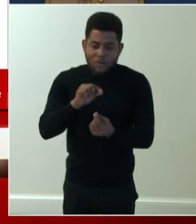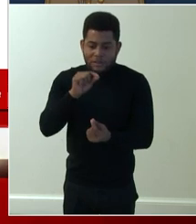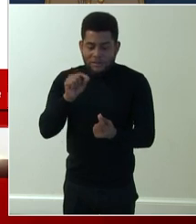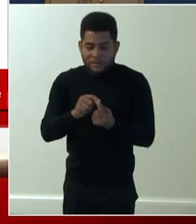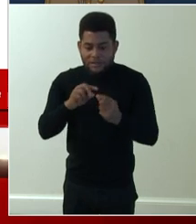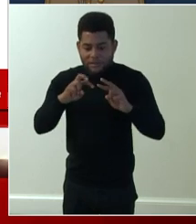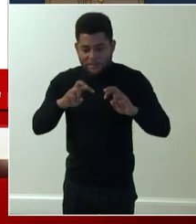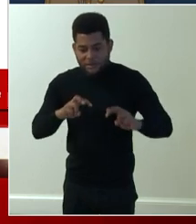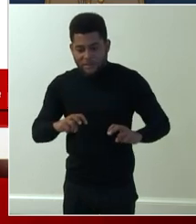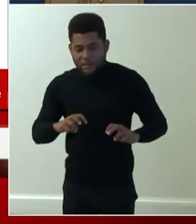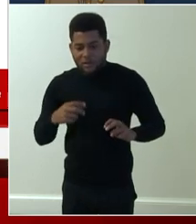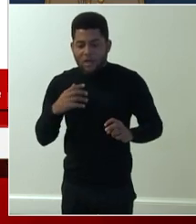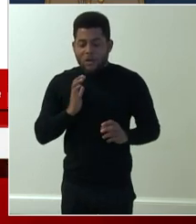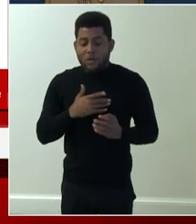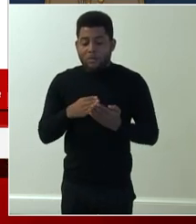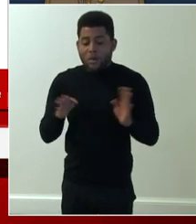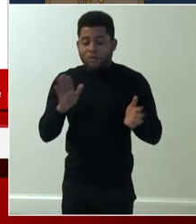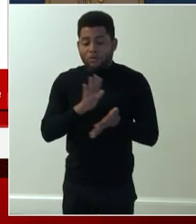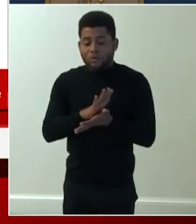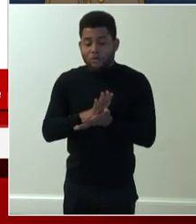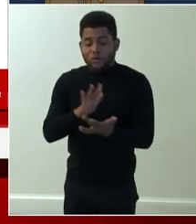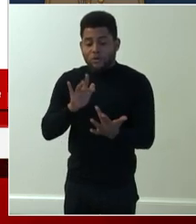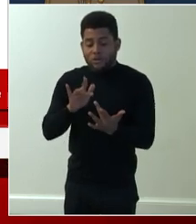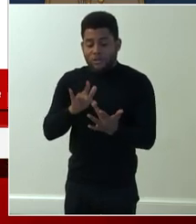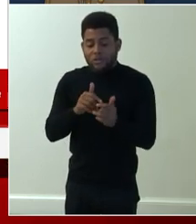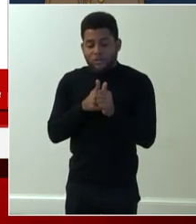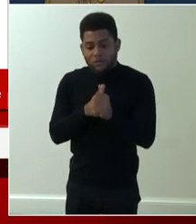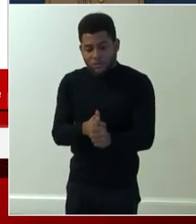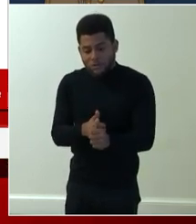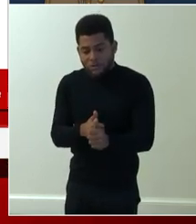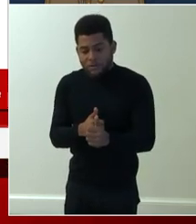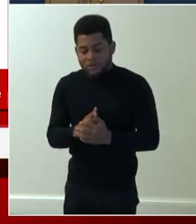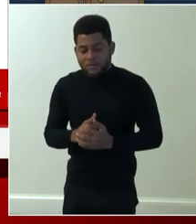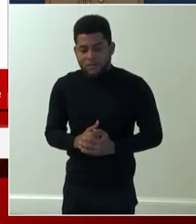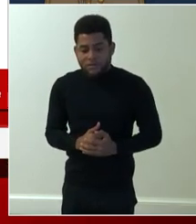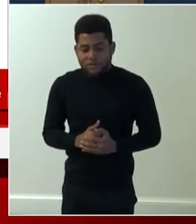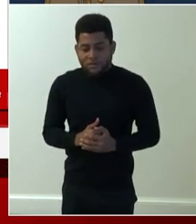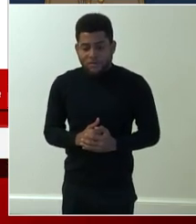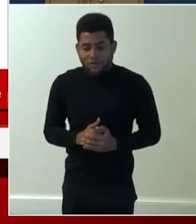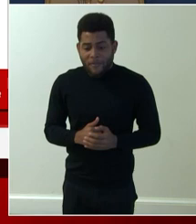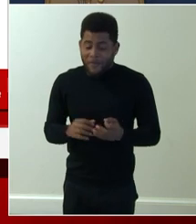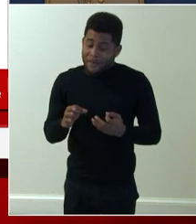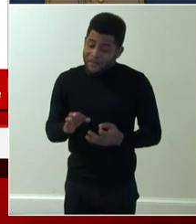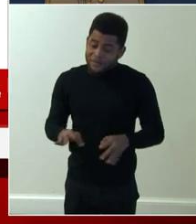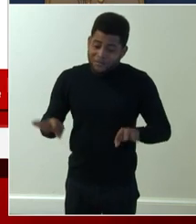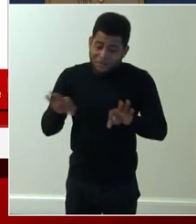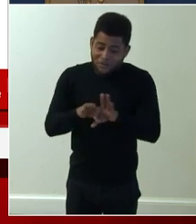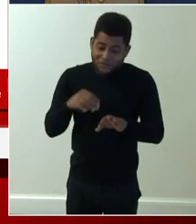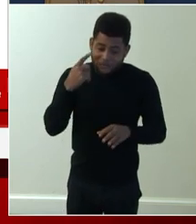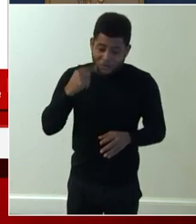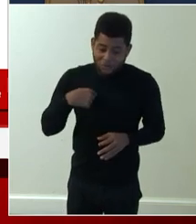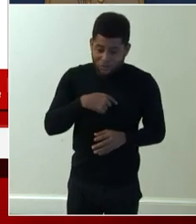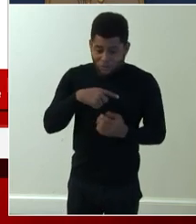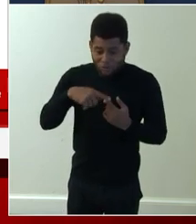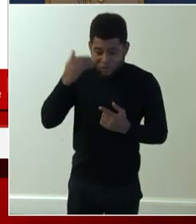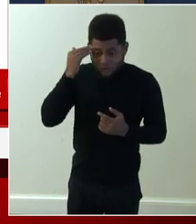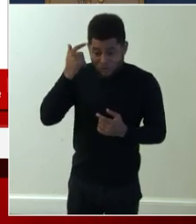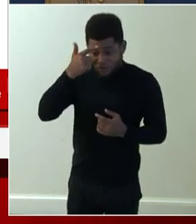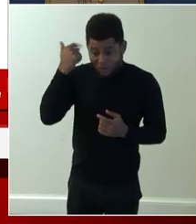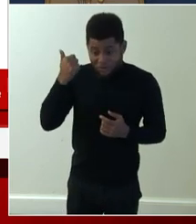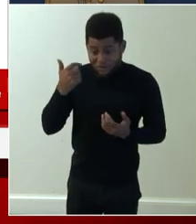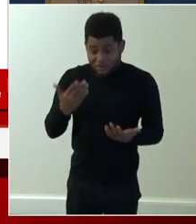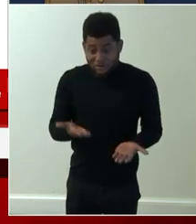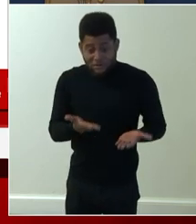our public schools and contact tracers follow. That's important for us to know because it suggests that something